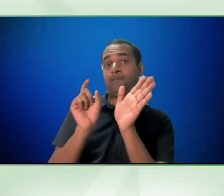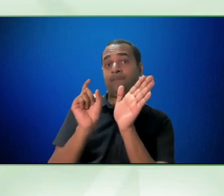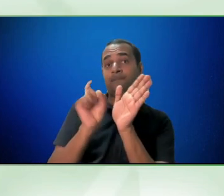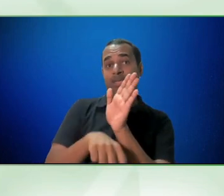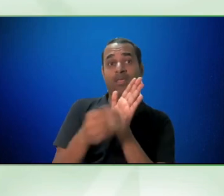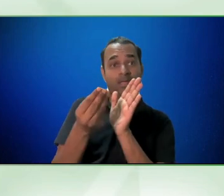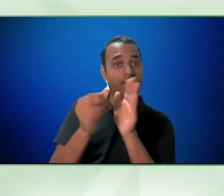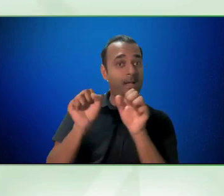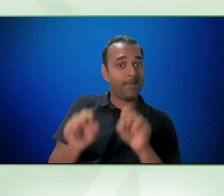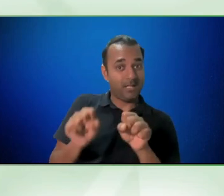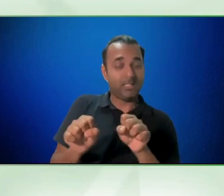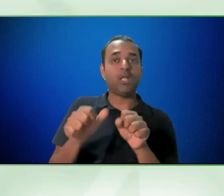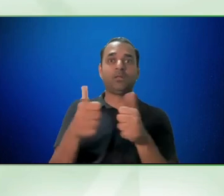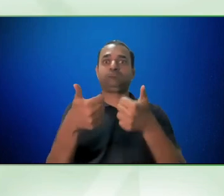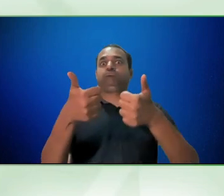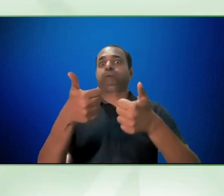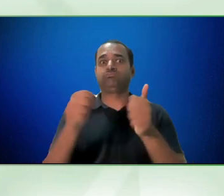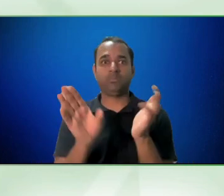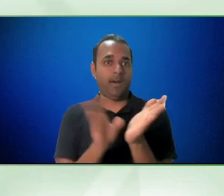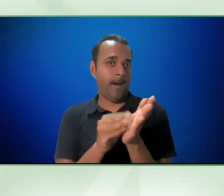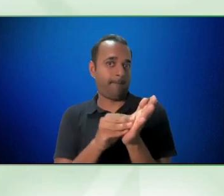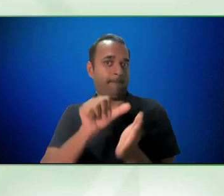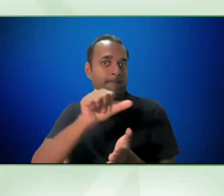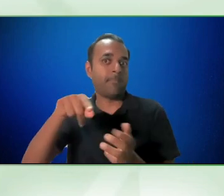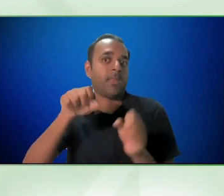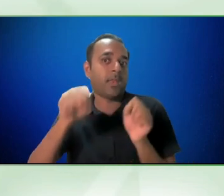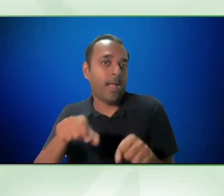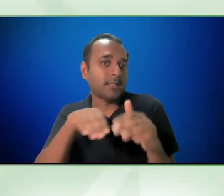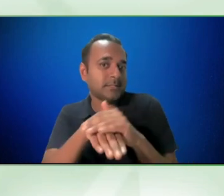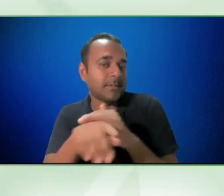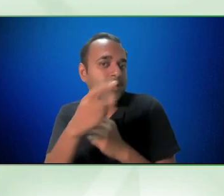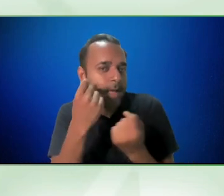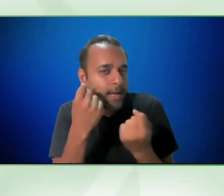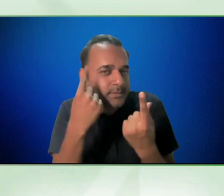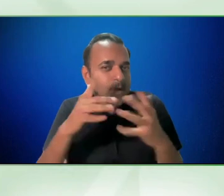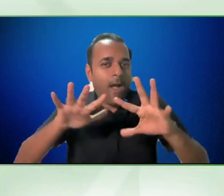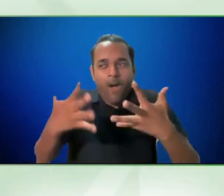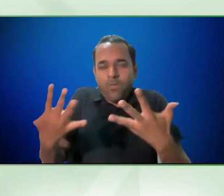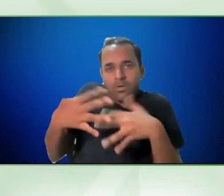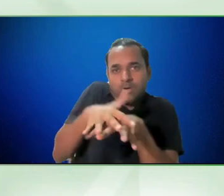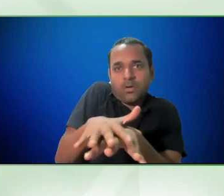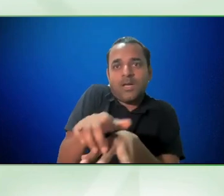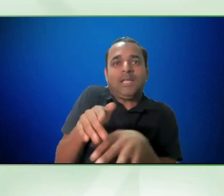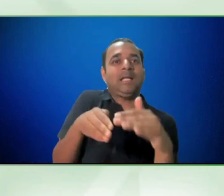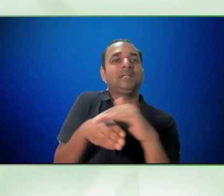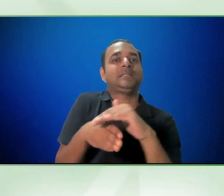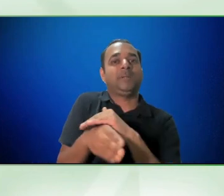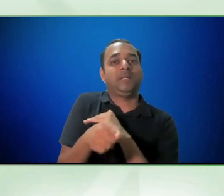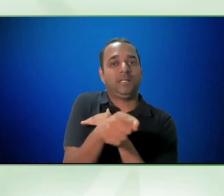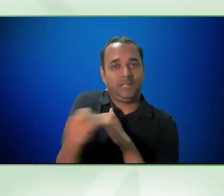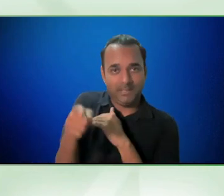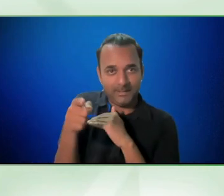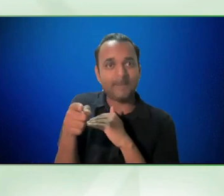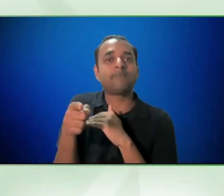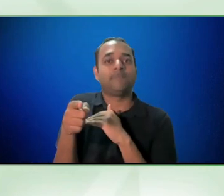conference. It's such an honor to be asked to come and speak here to find organizations who want to collaborate with us, invest in us to help bring this